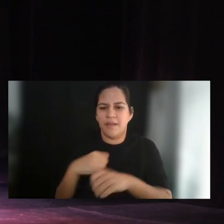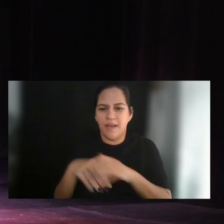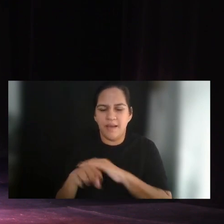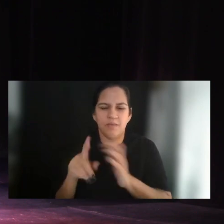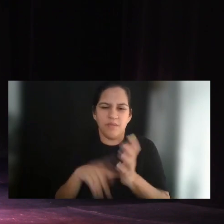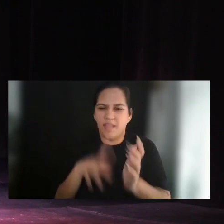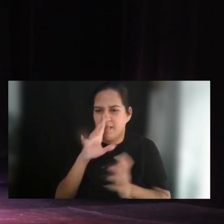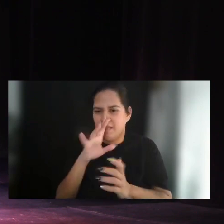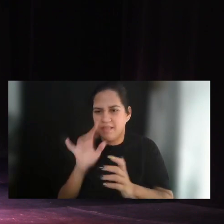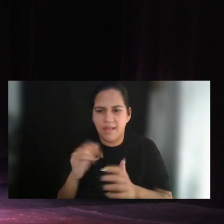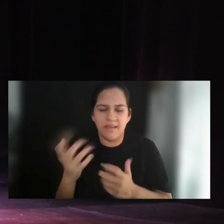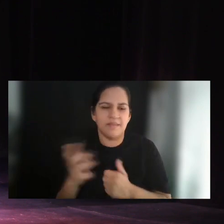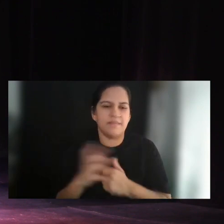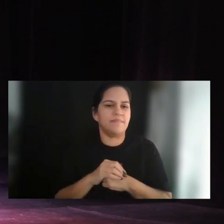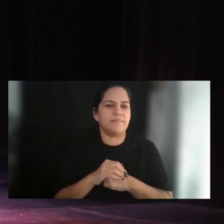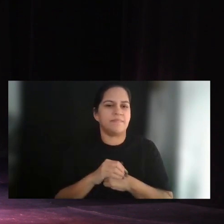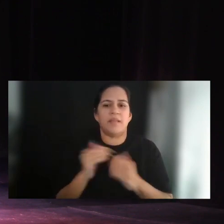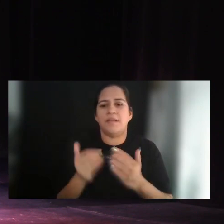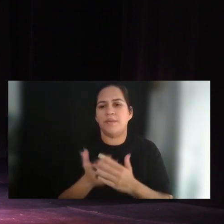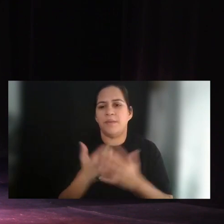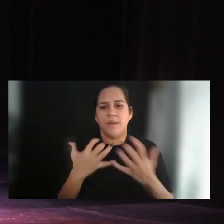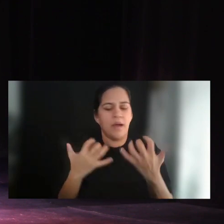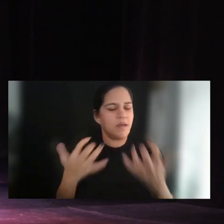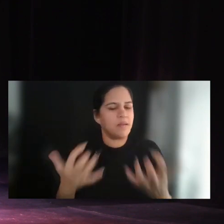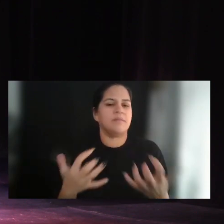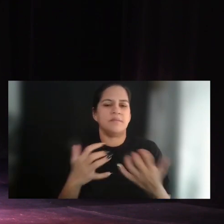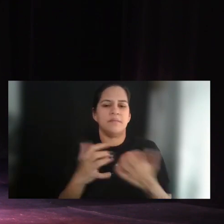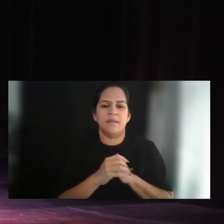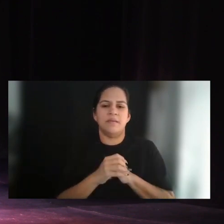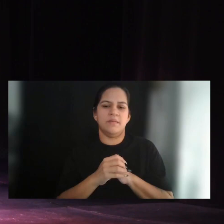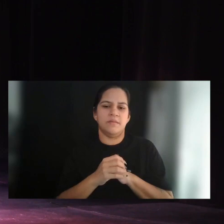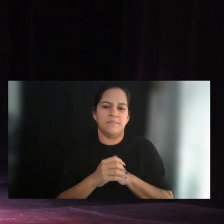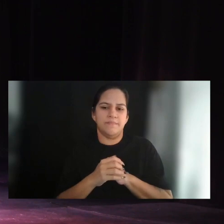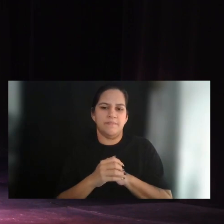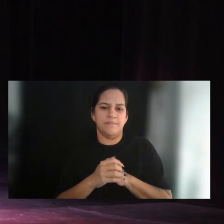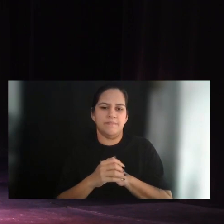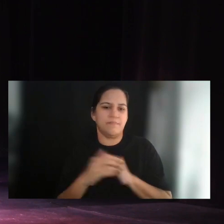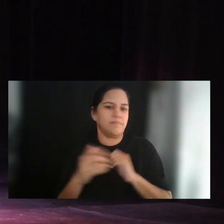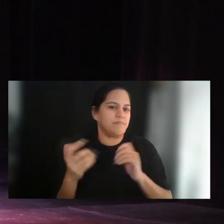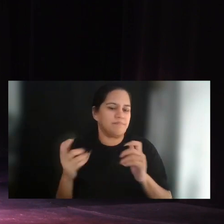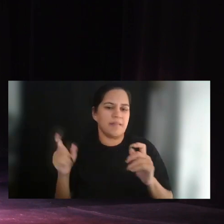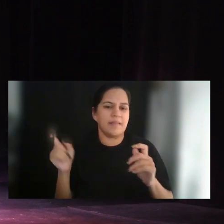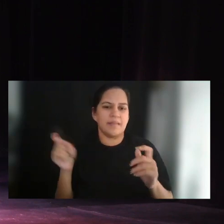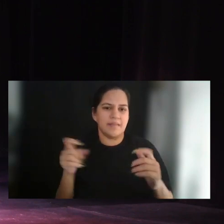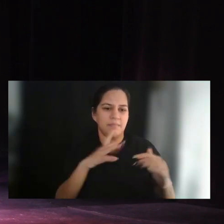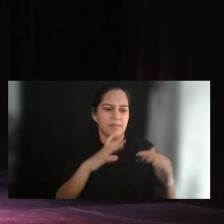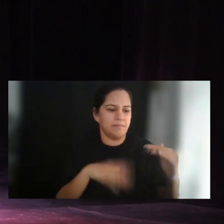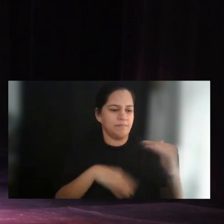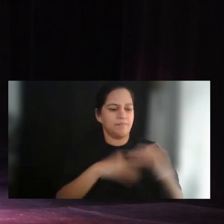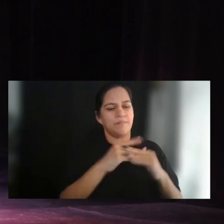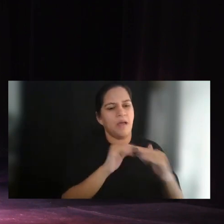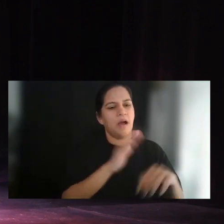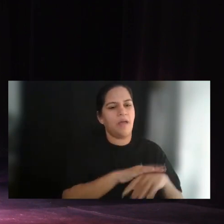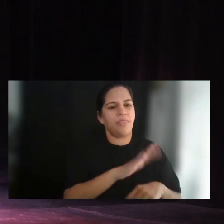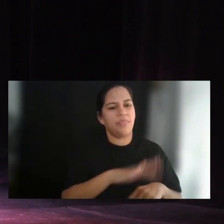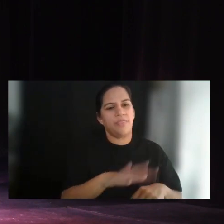New audiences. I need to be met on their terms. Thank